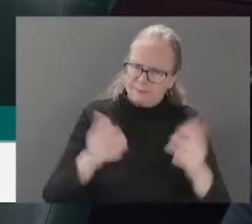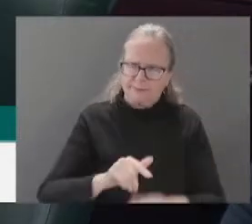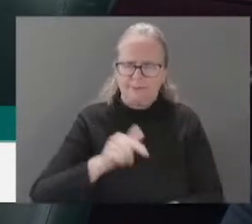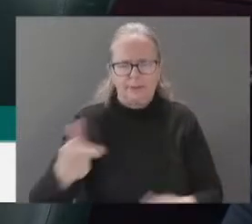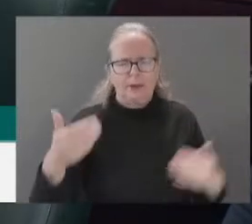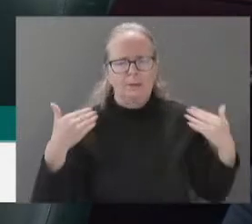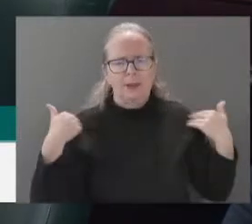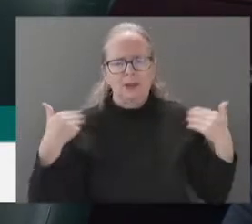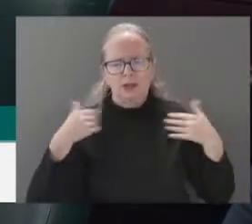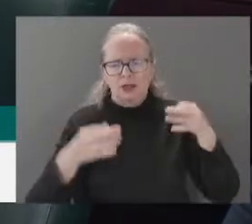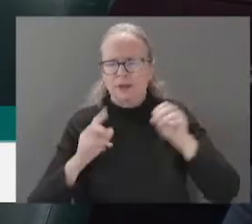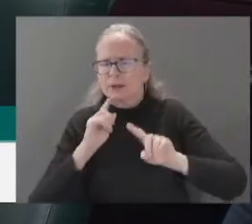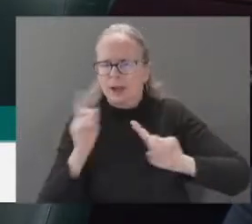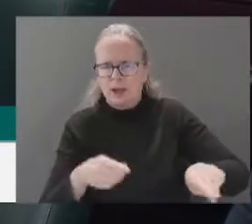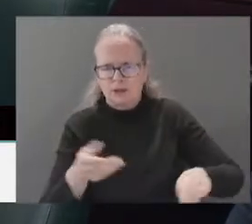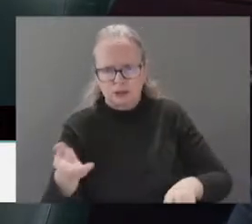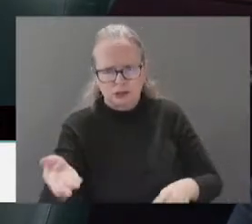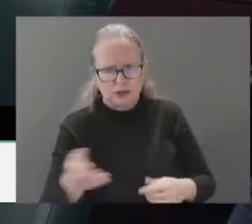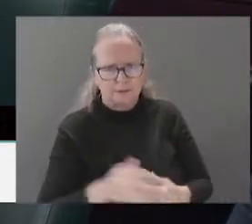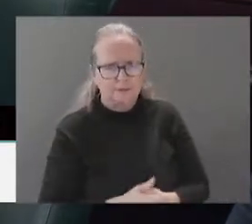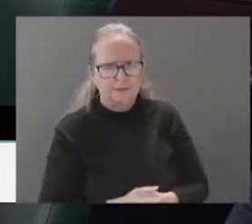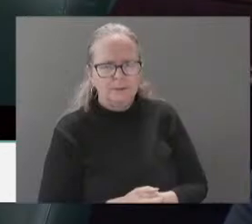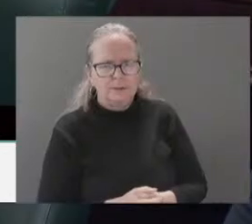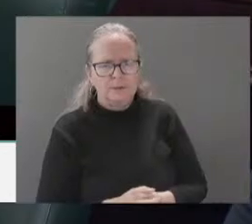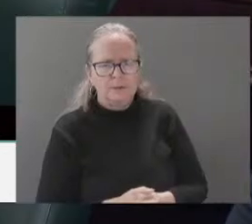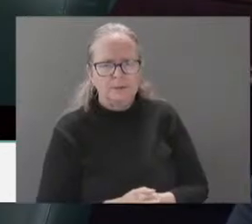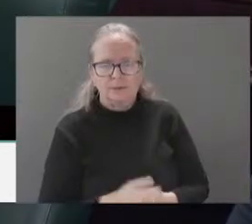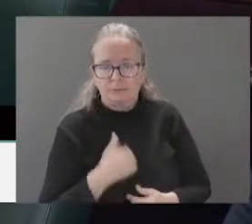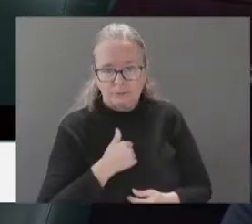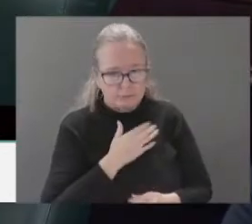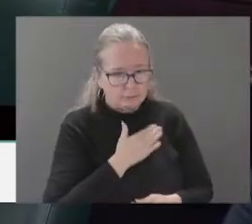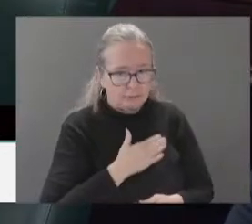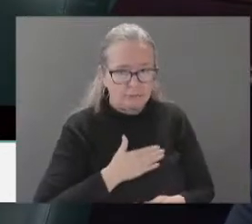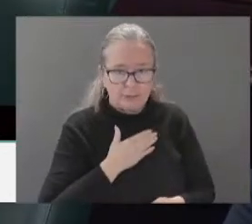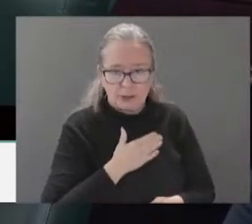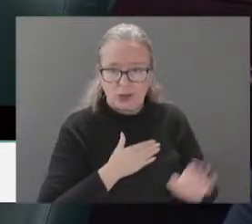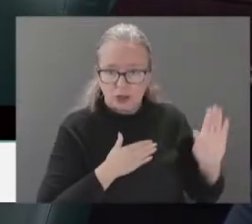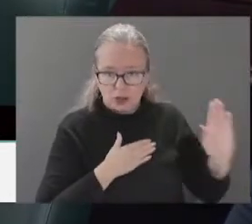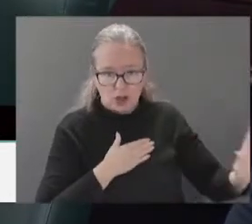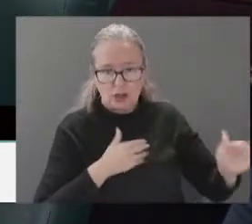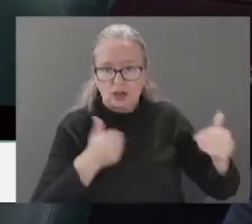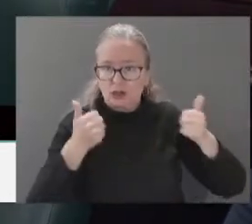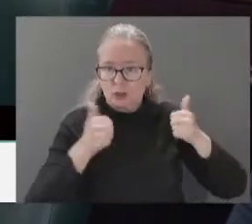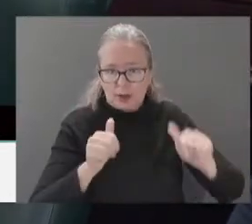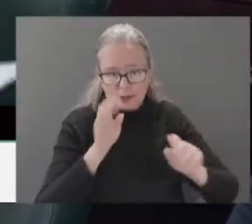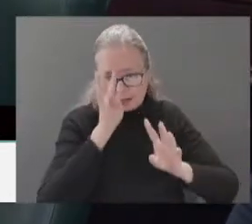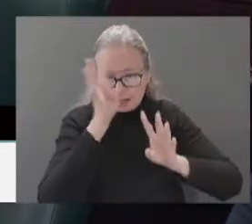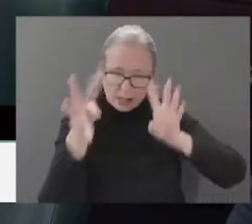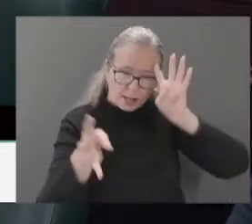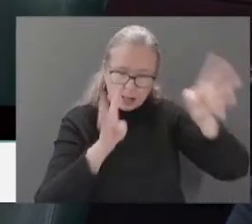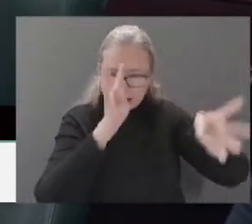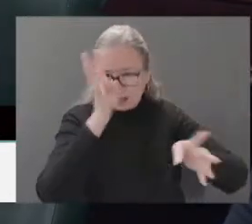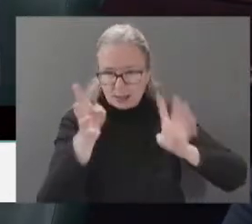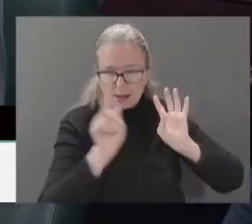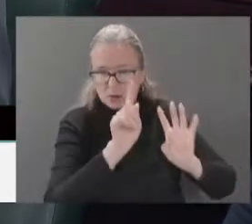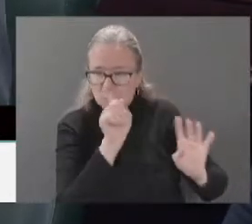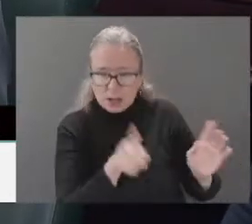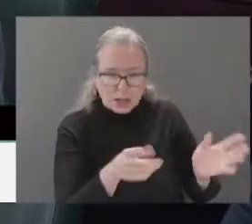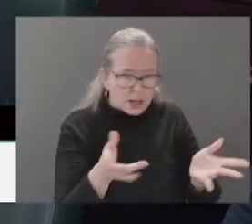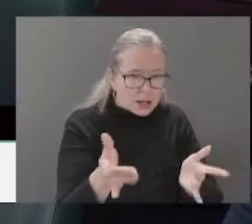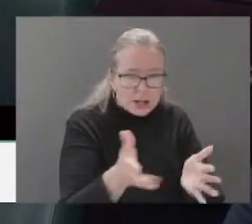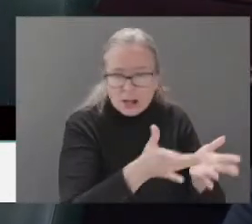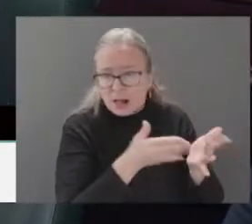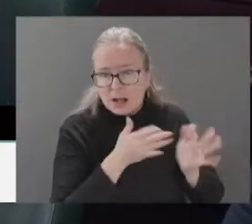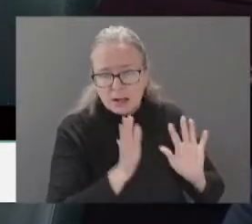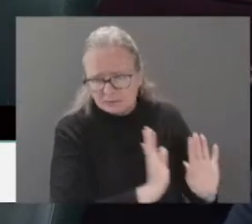appreciate the desperation attempt to make a case for the candidates running in the ndp's race to the bottom Mr